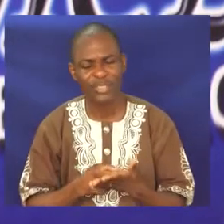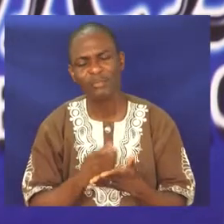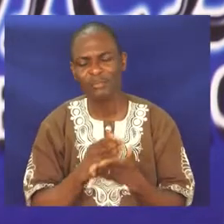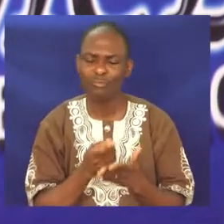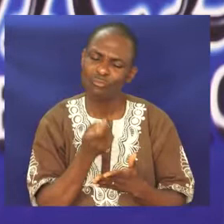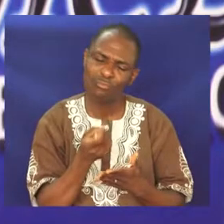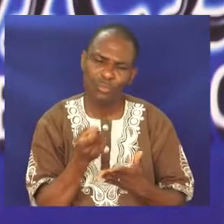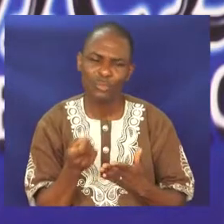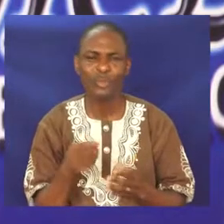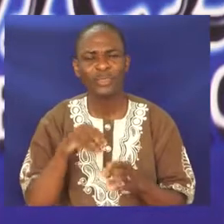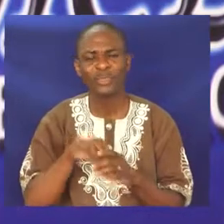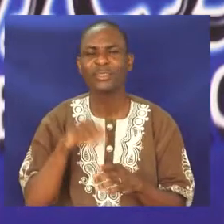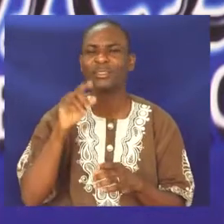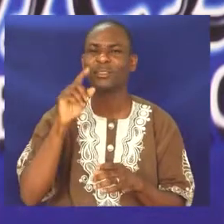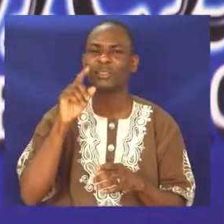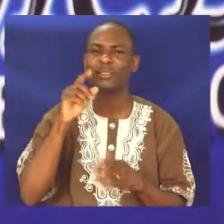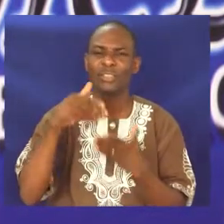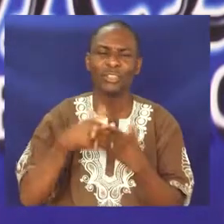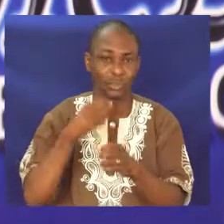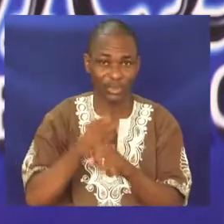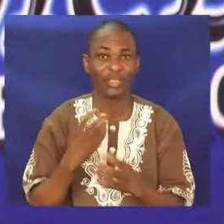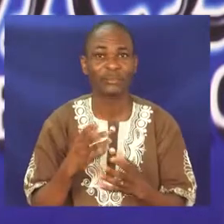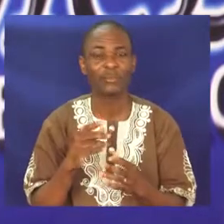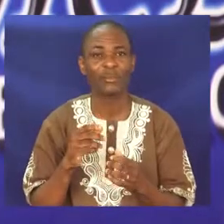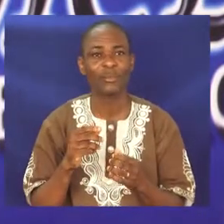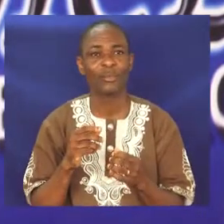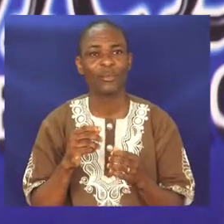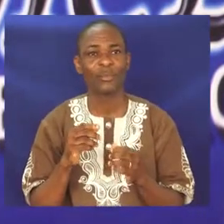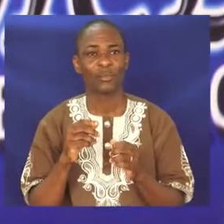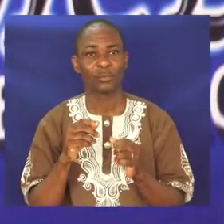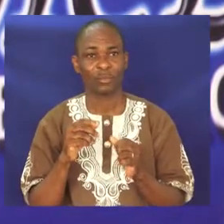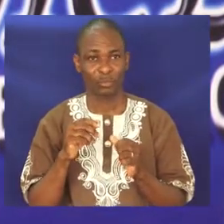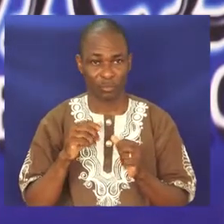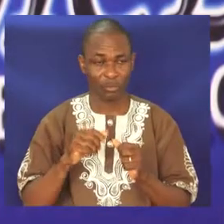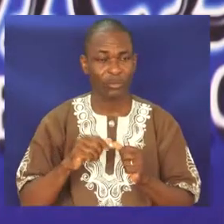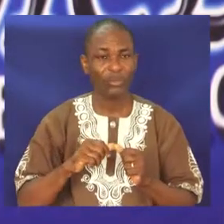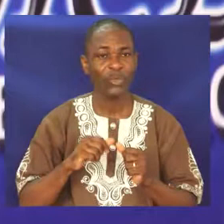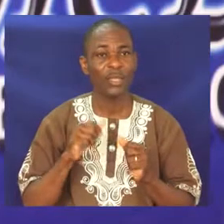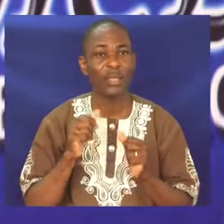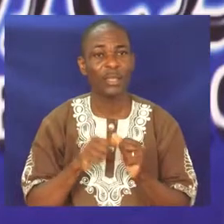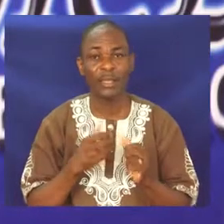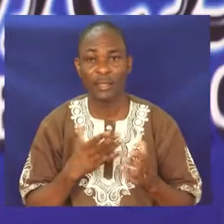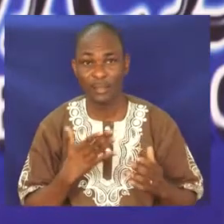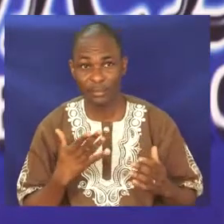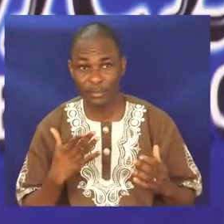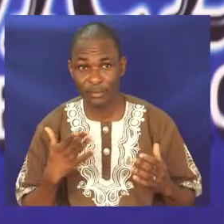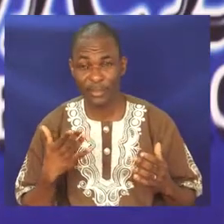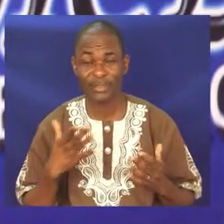mo ade bia ewo wiase bia ewo na ho ofe nanso eje nipa nyina ene